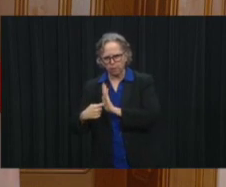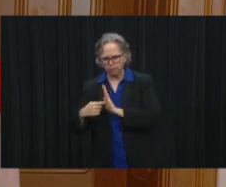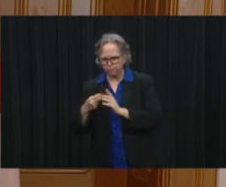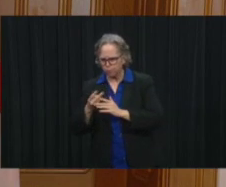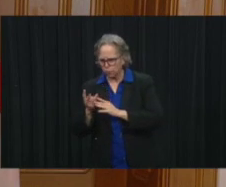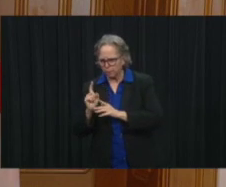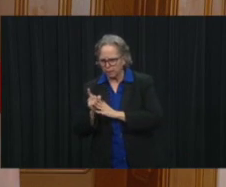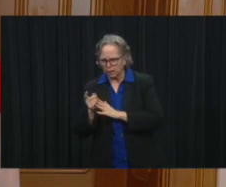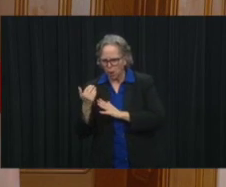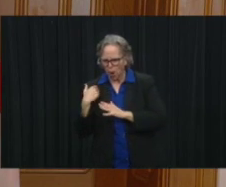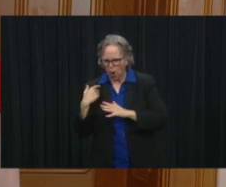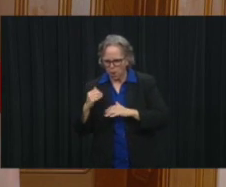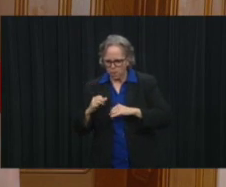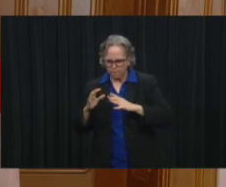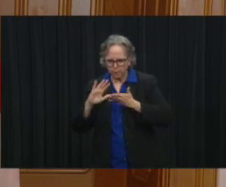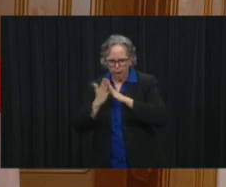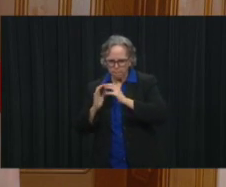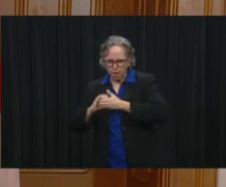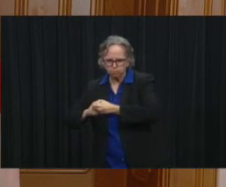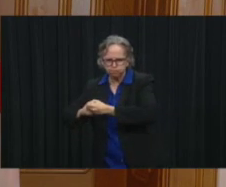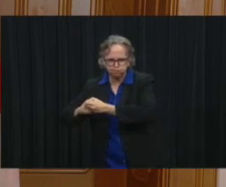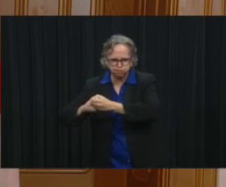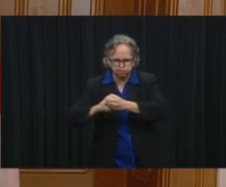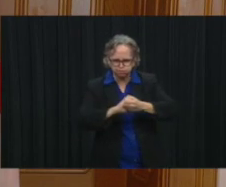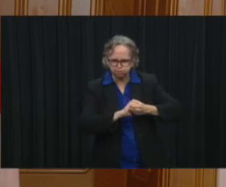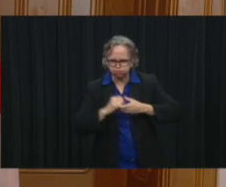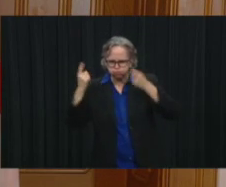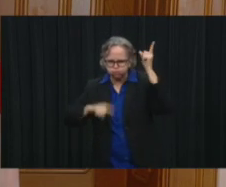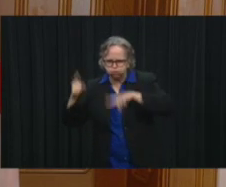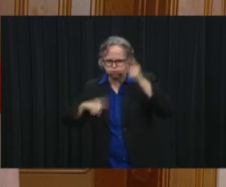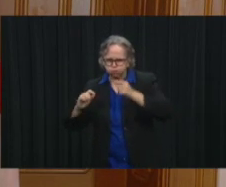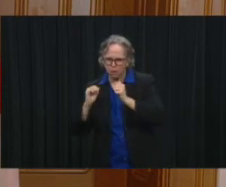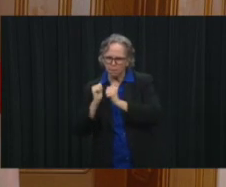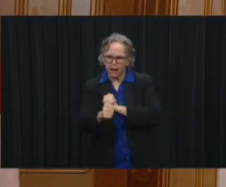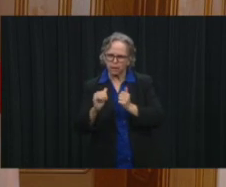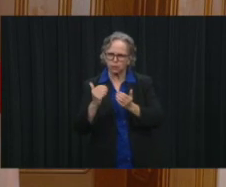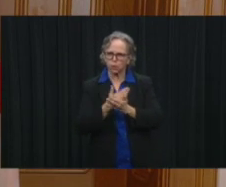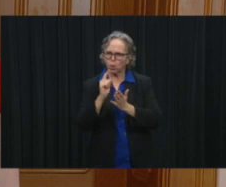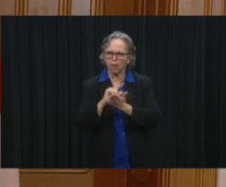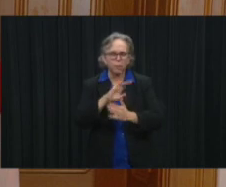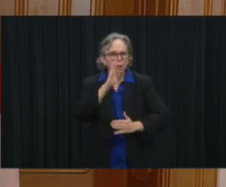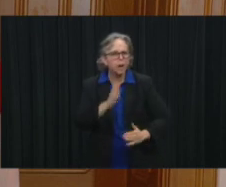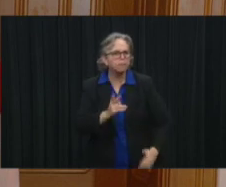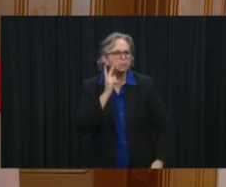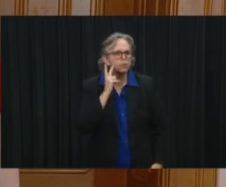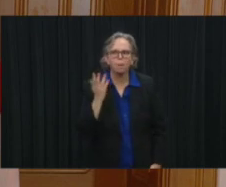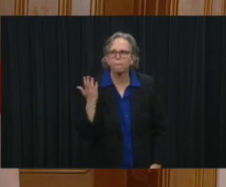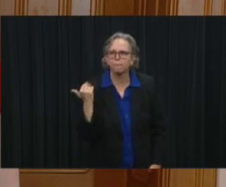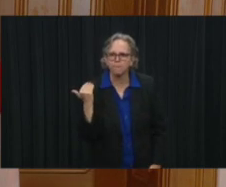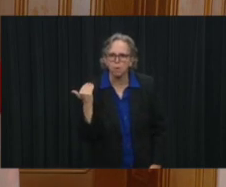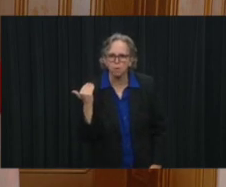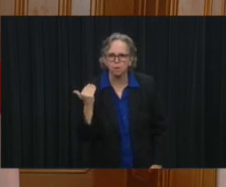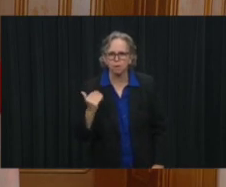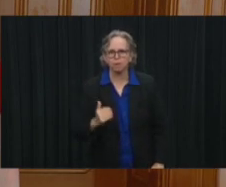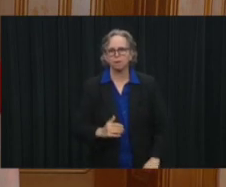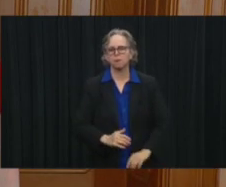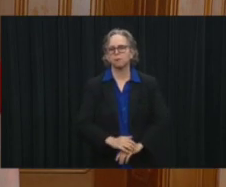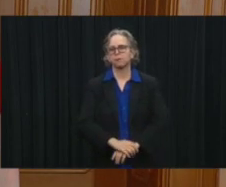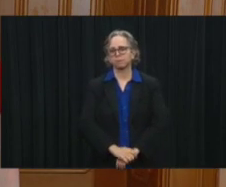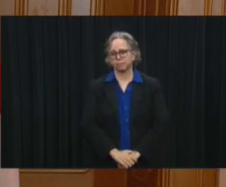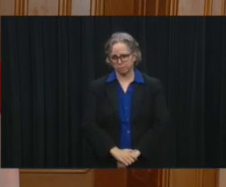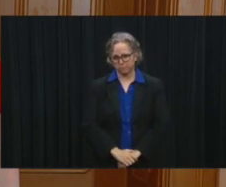unanimously unprecedented legislation. This is the legislation that the Senate passed night before last, and even while we're in